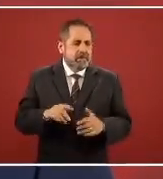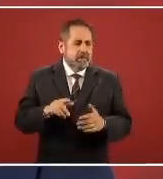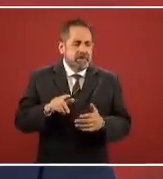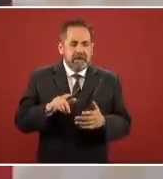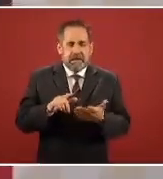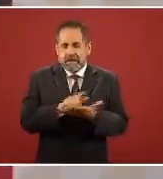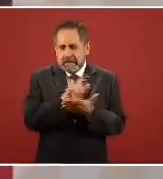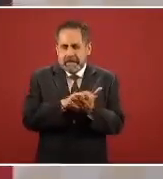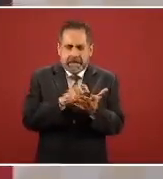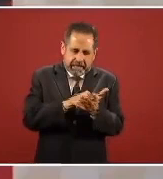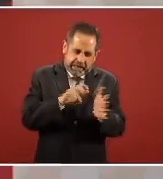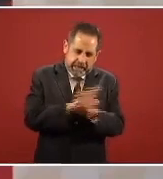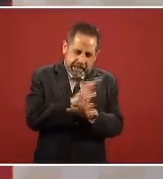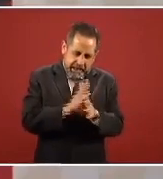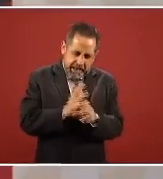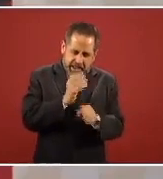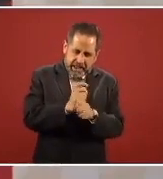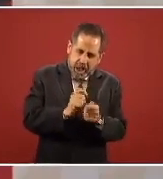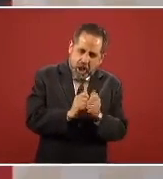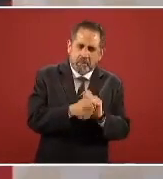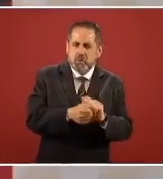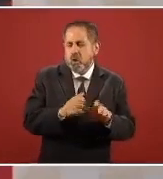Reformas. Reforms.